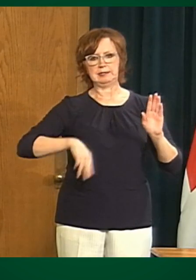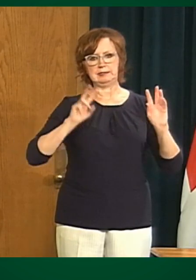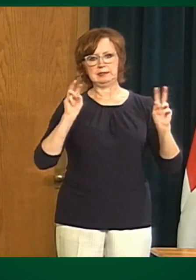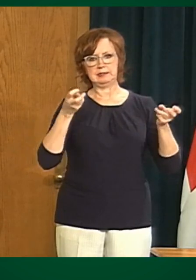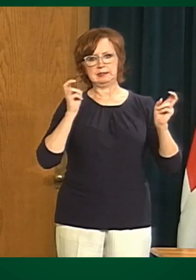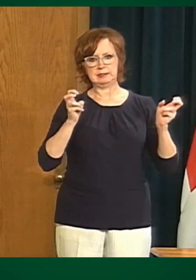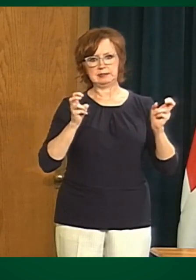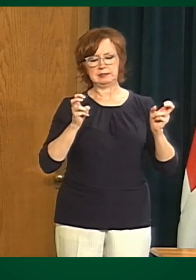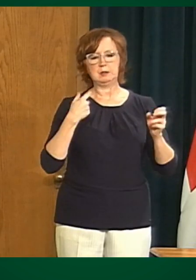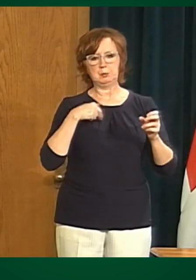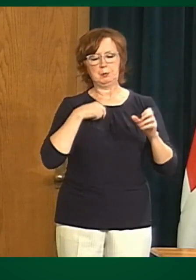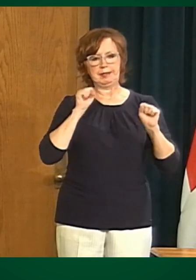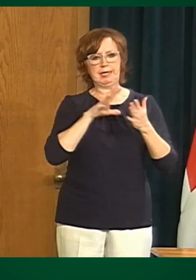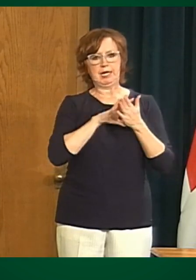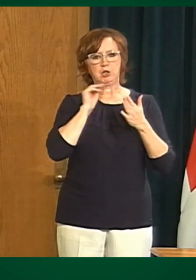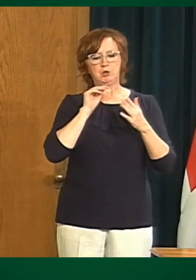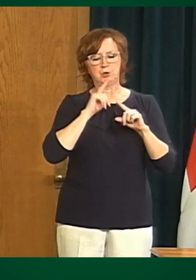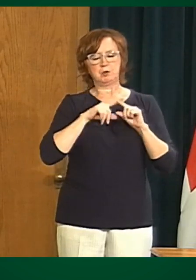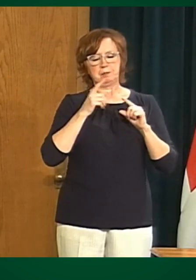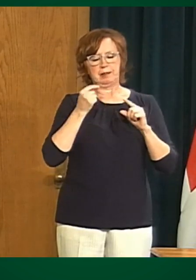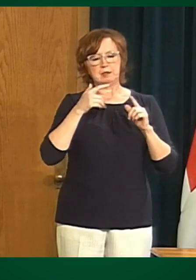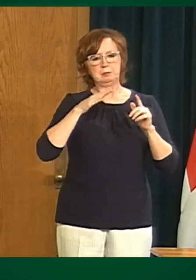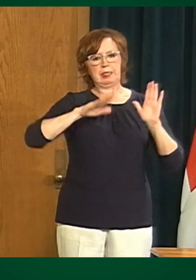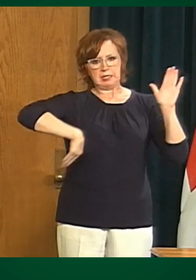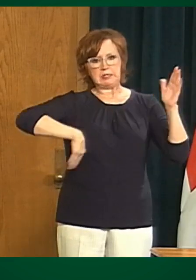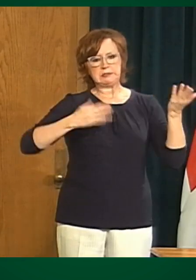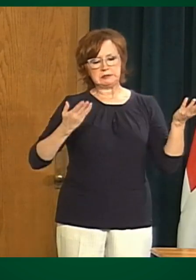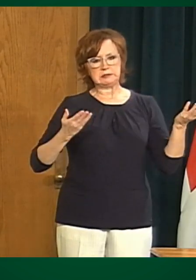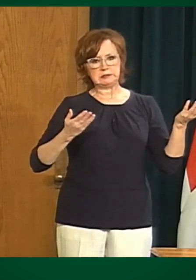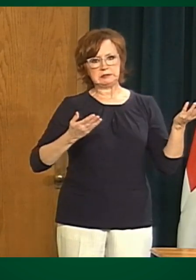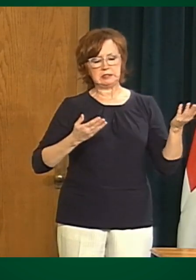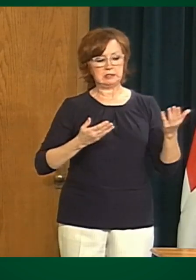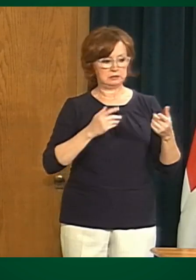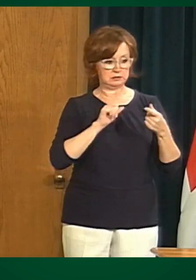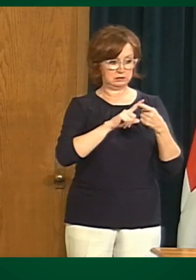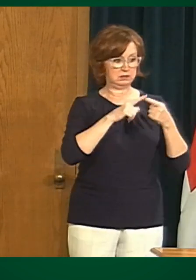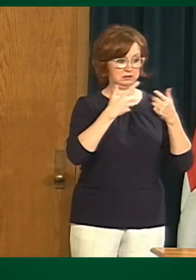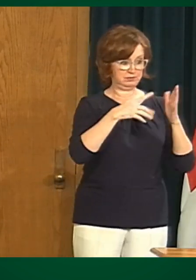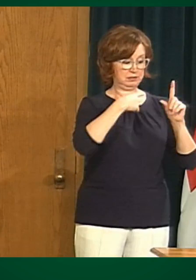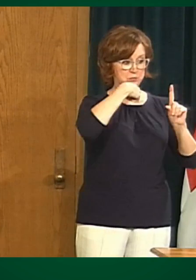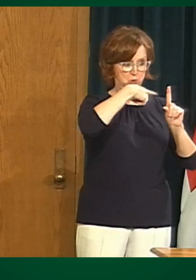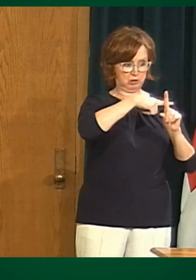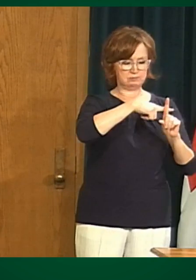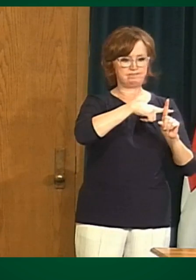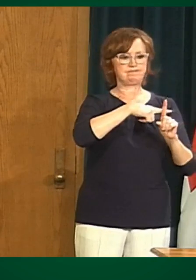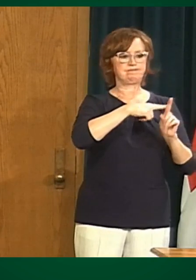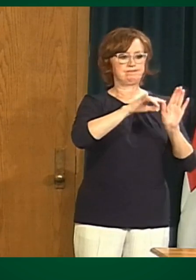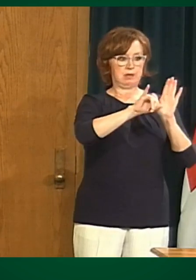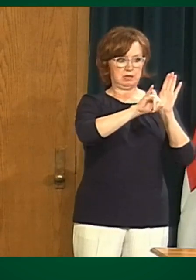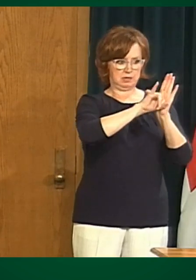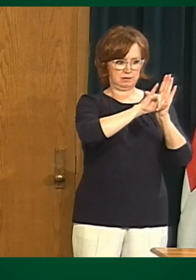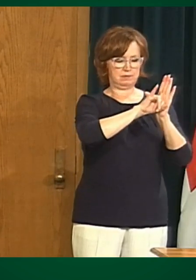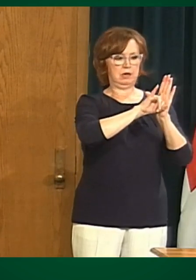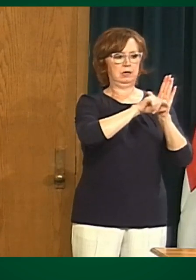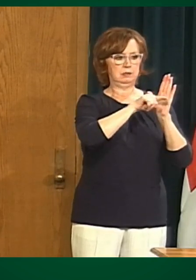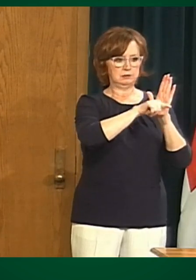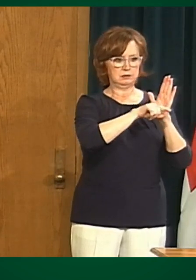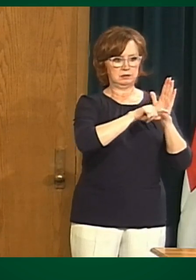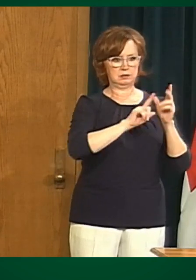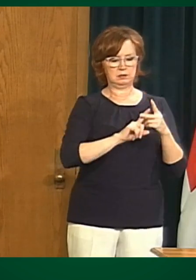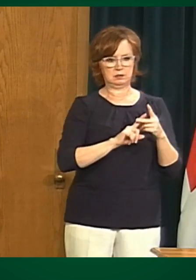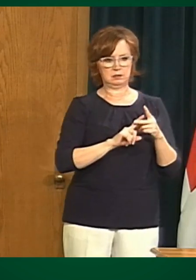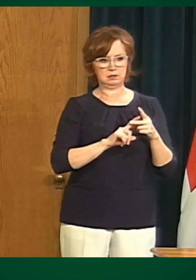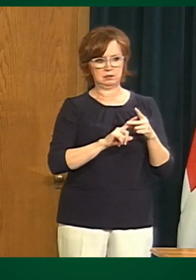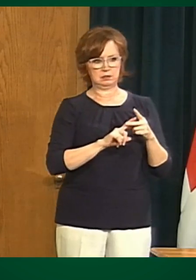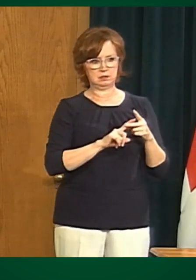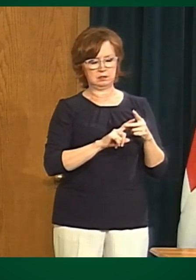once you know that you have a COVID patient, we don't put